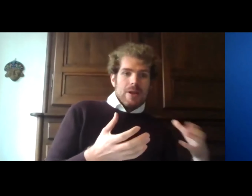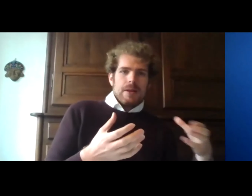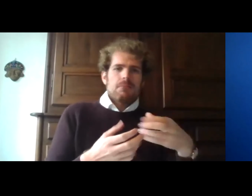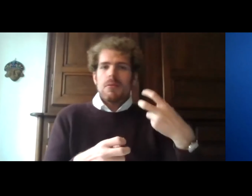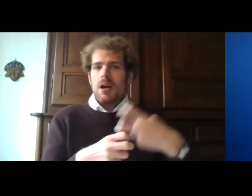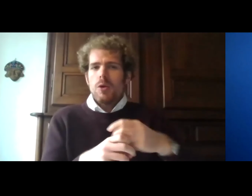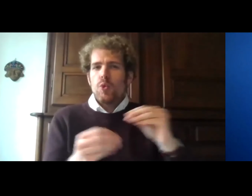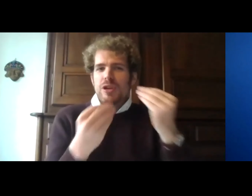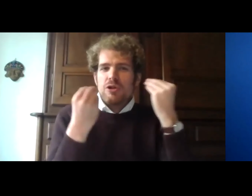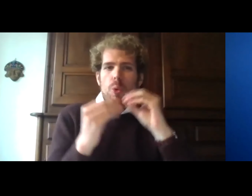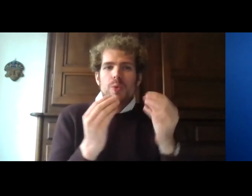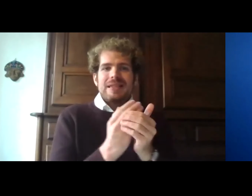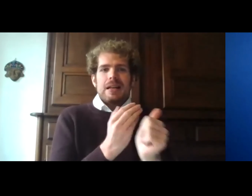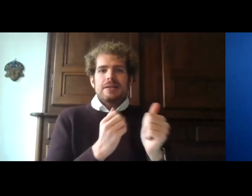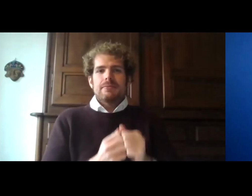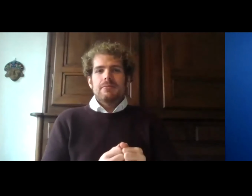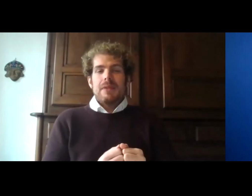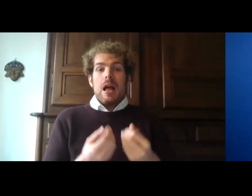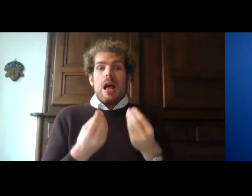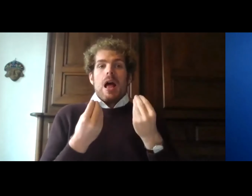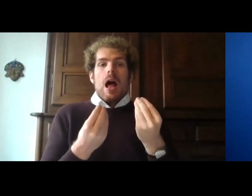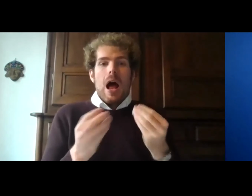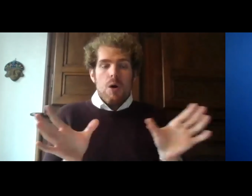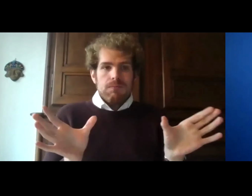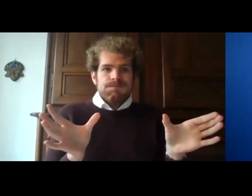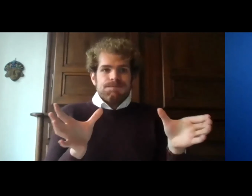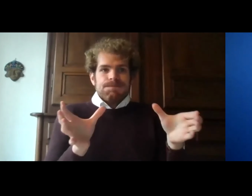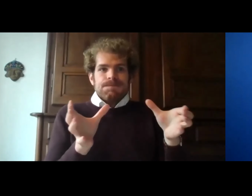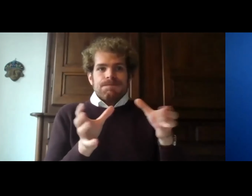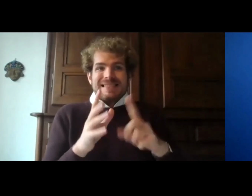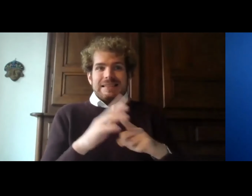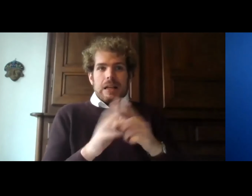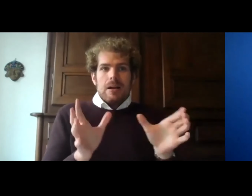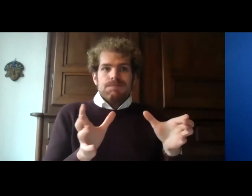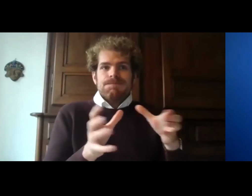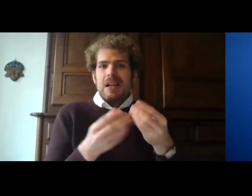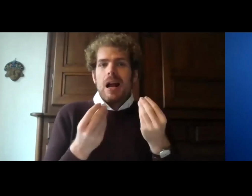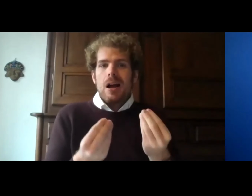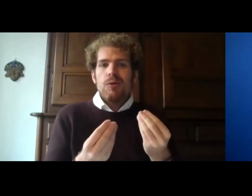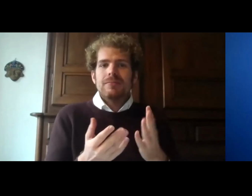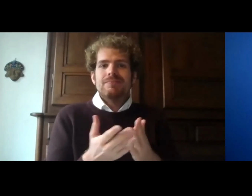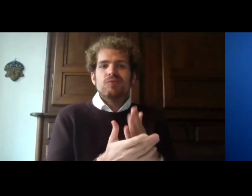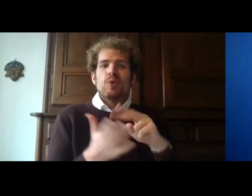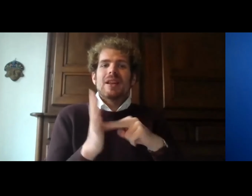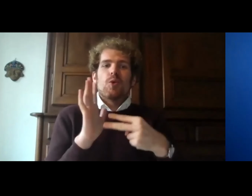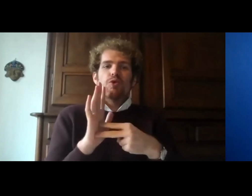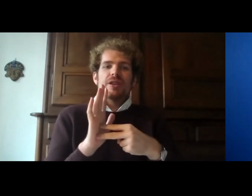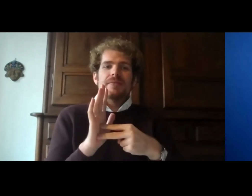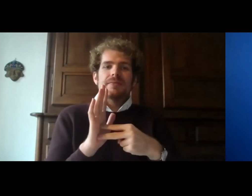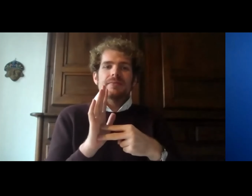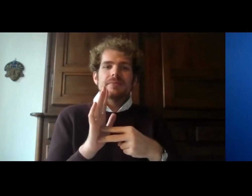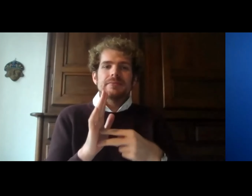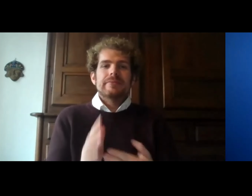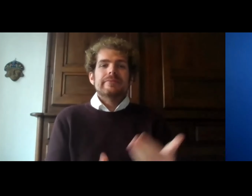So again, the deaf population has been marginalized due to their lack of education and lack of social awareness, because they've